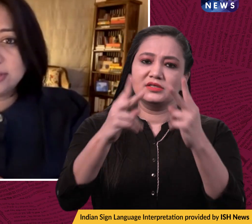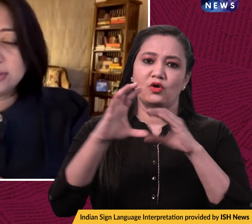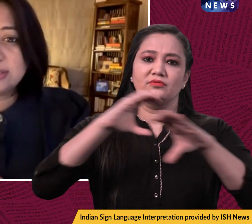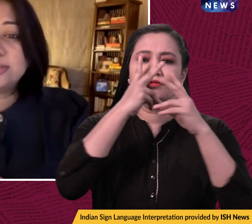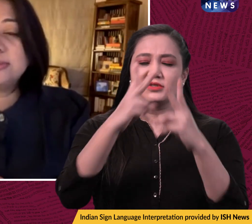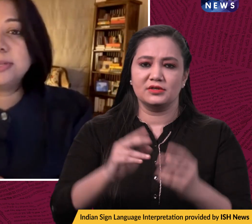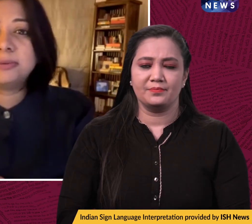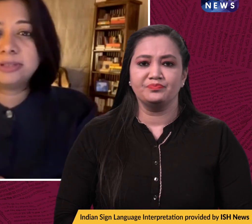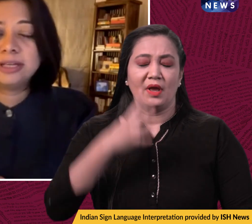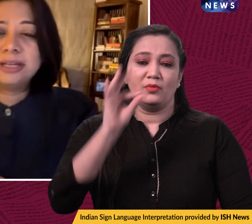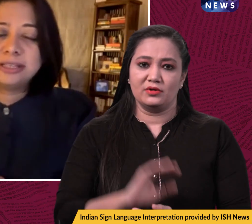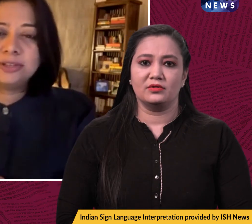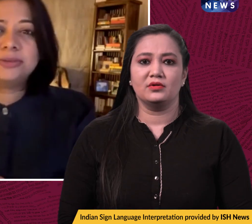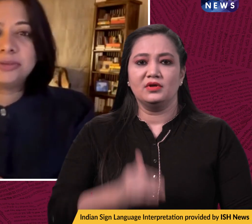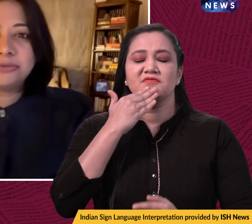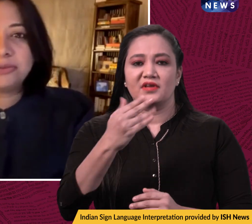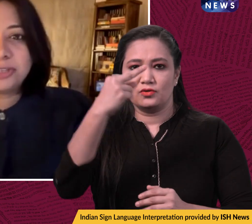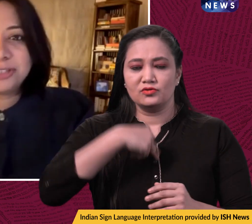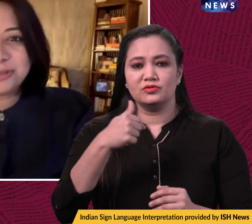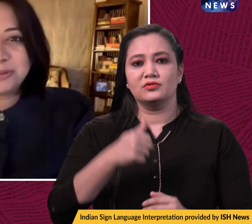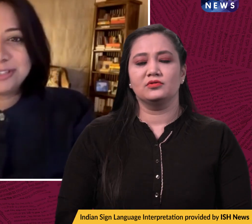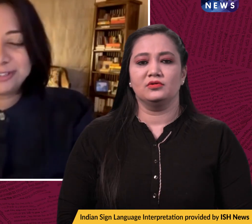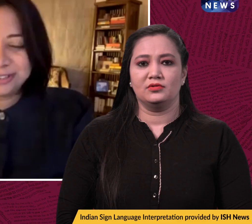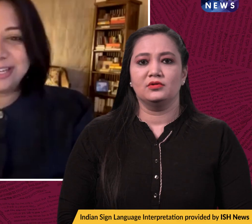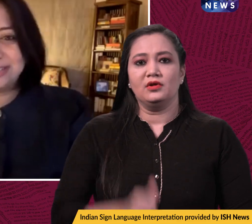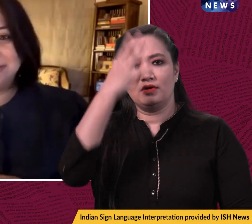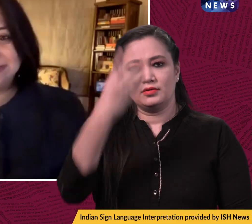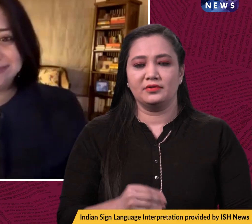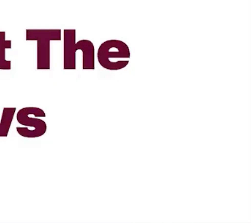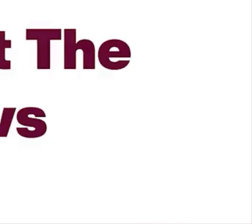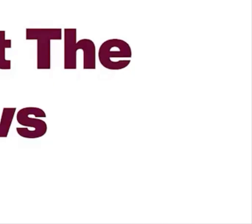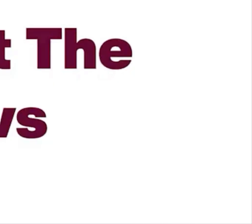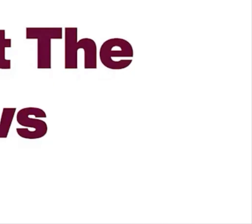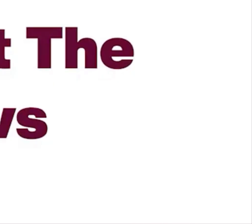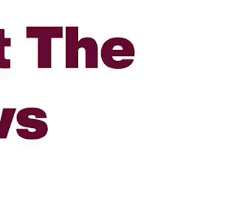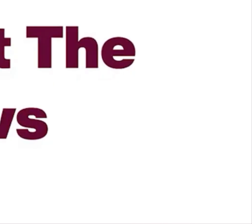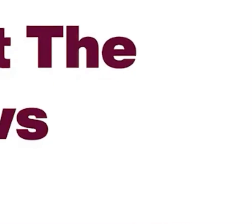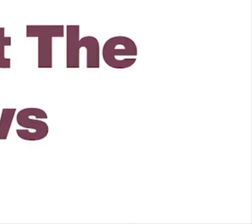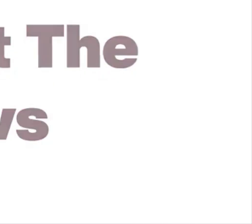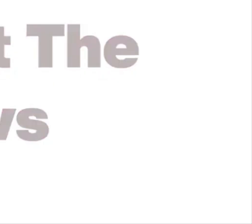that conversation. It's extremely important. Thank you, those for watching so much. Good night.